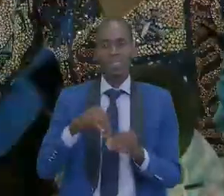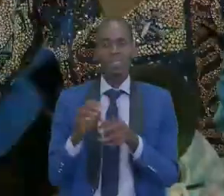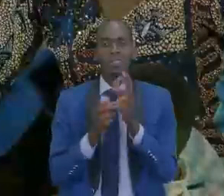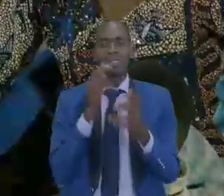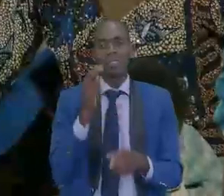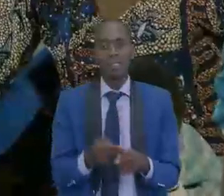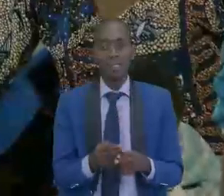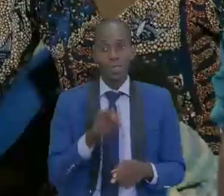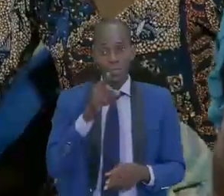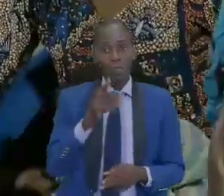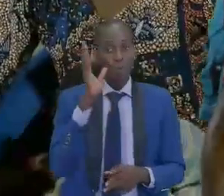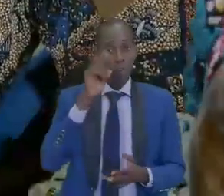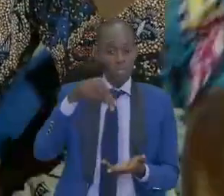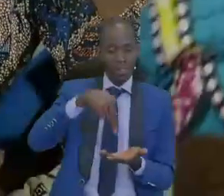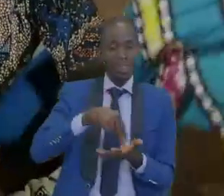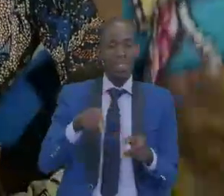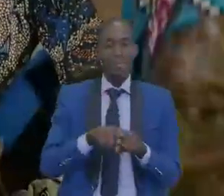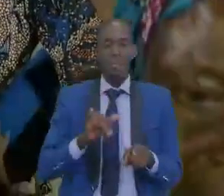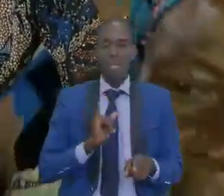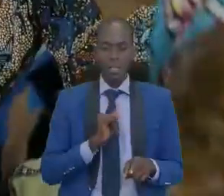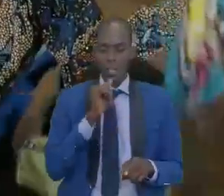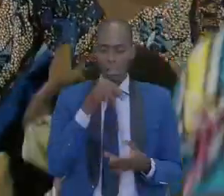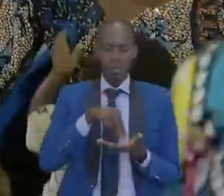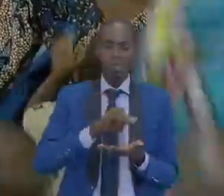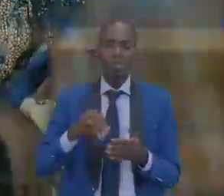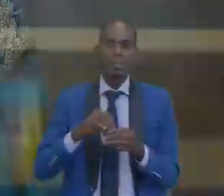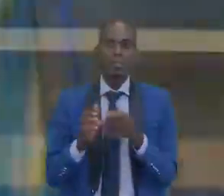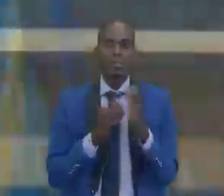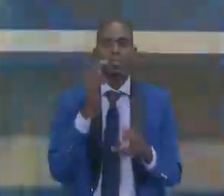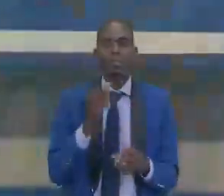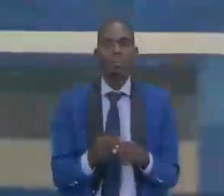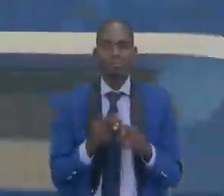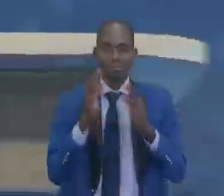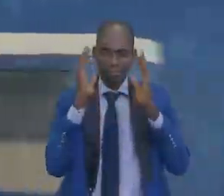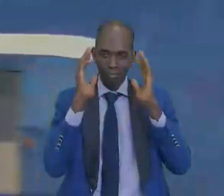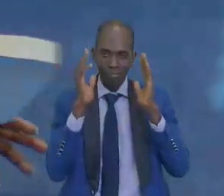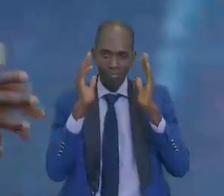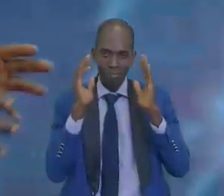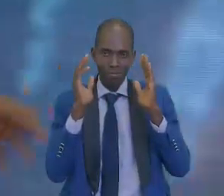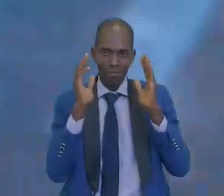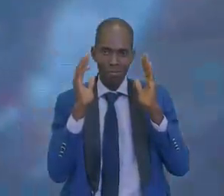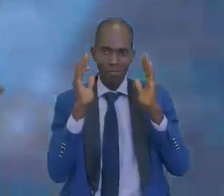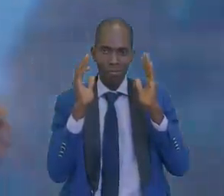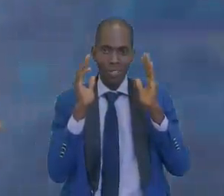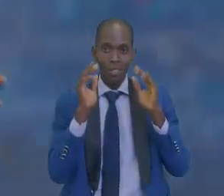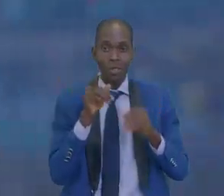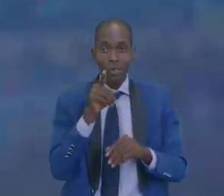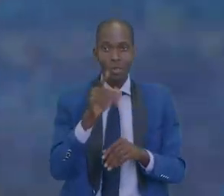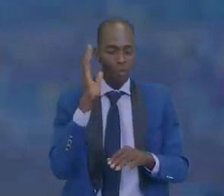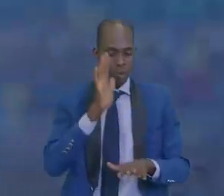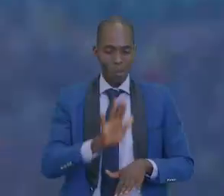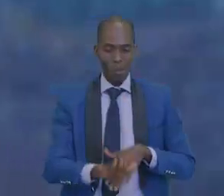I said you'll stand up like I'm standing. Look up here. You'll walk like I'm